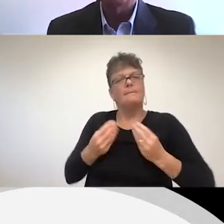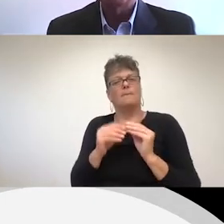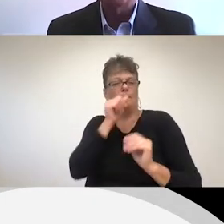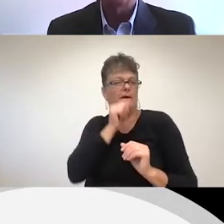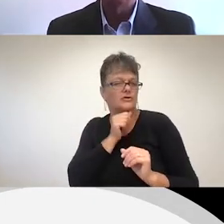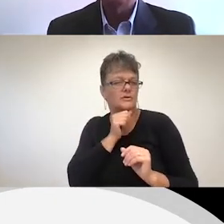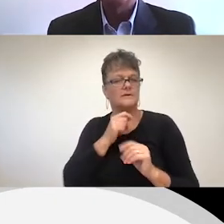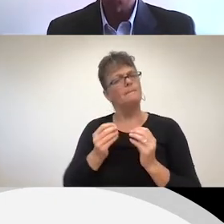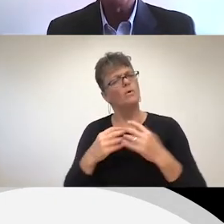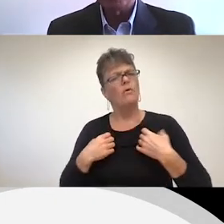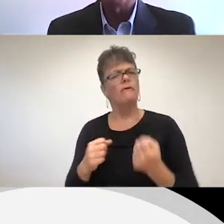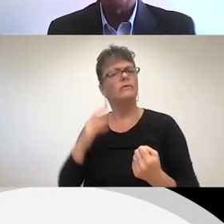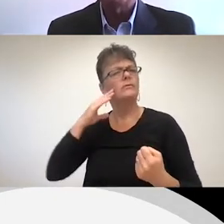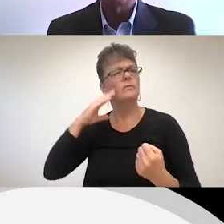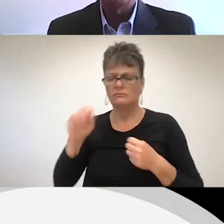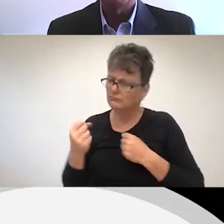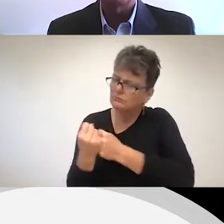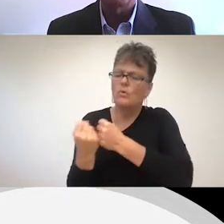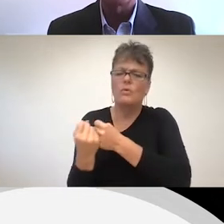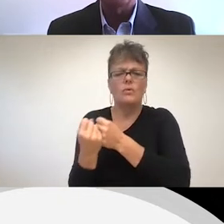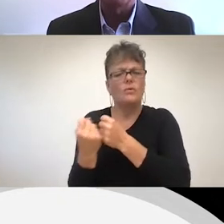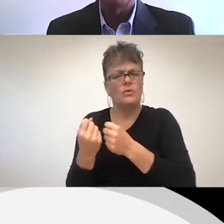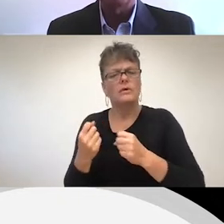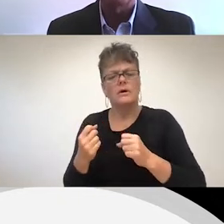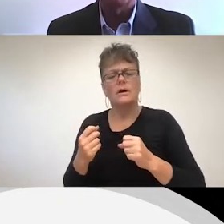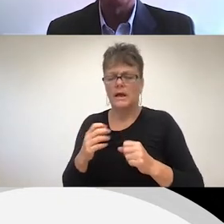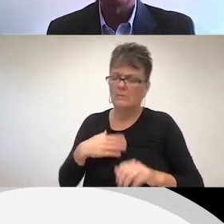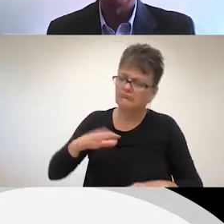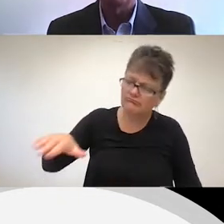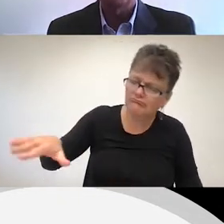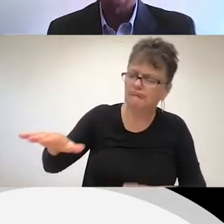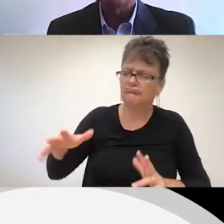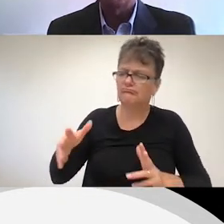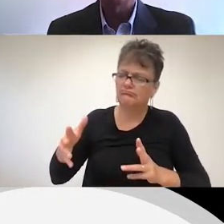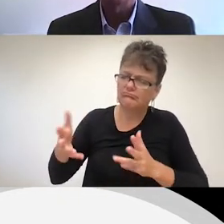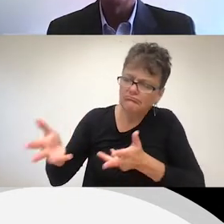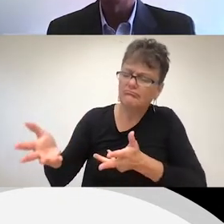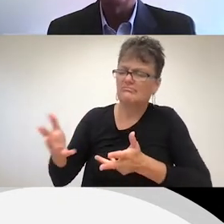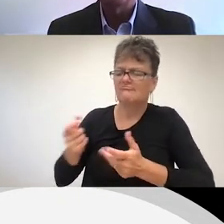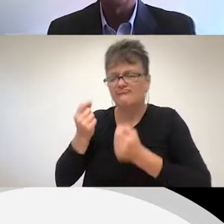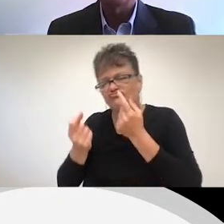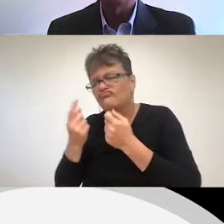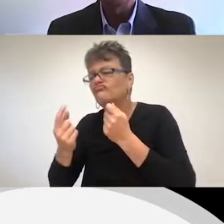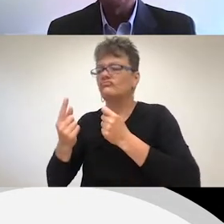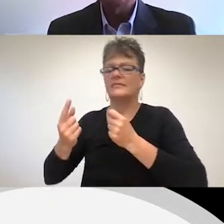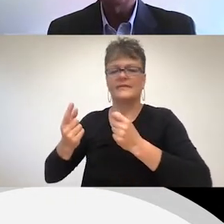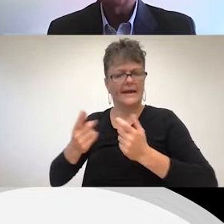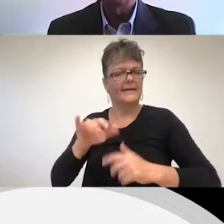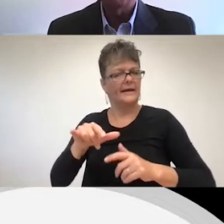to support each other, and as well as to be able to extend that sense of empathy to one another.